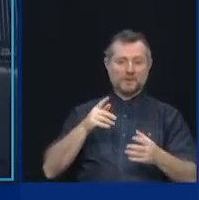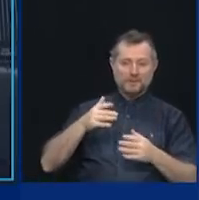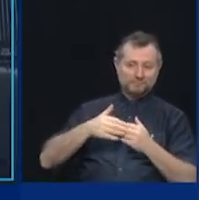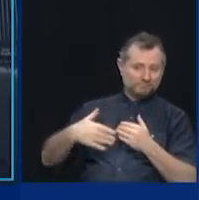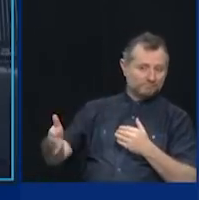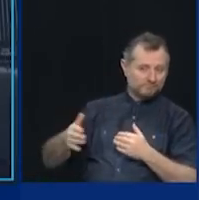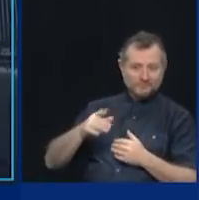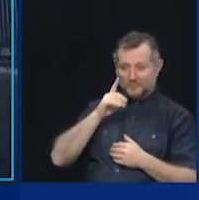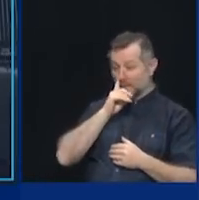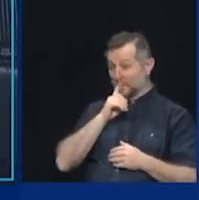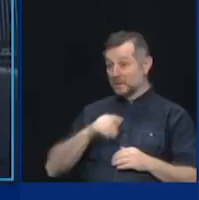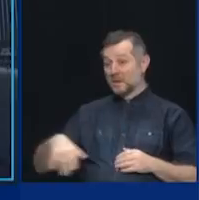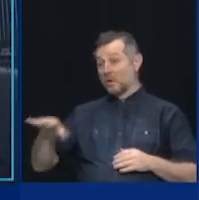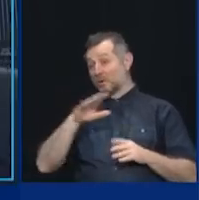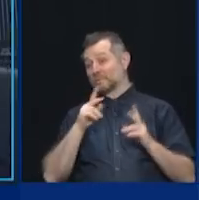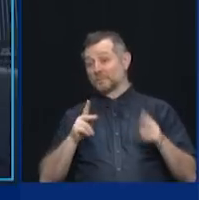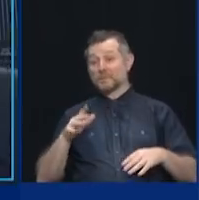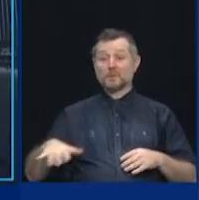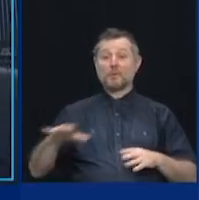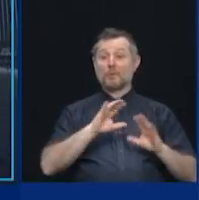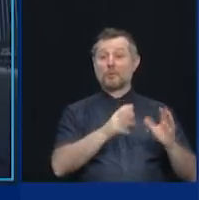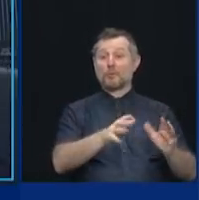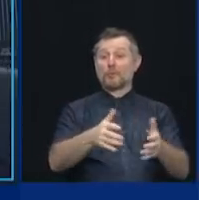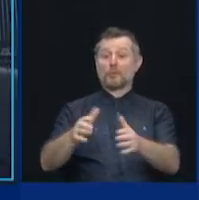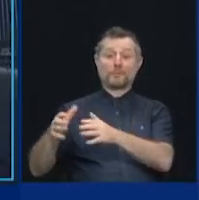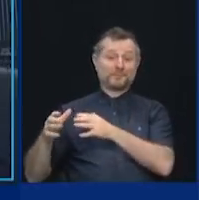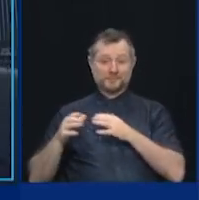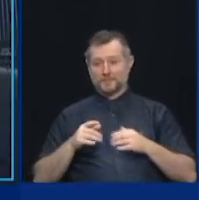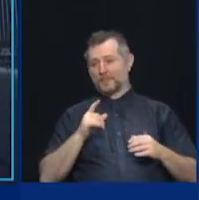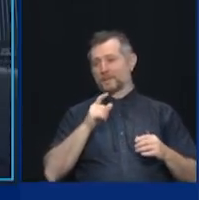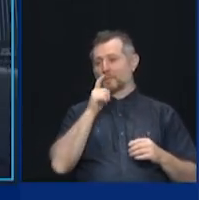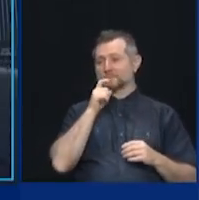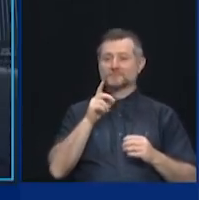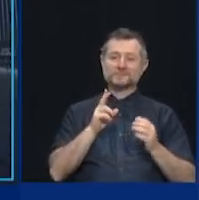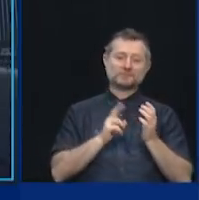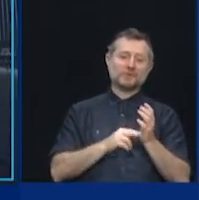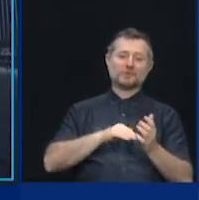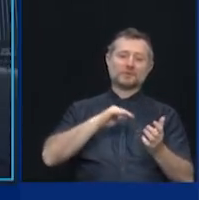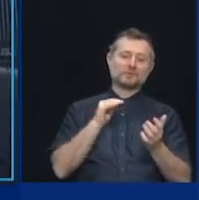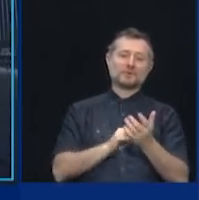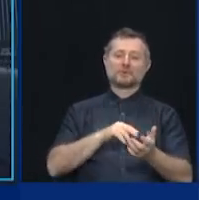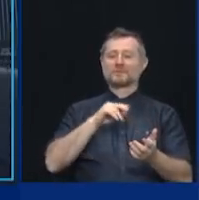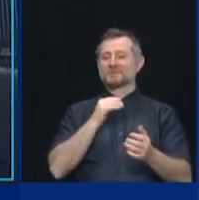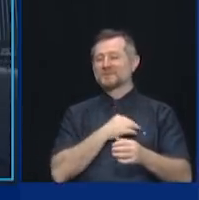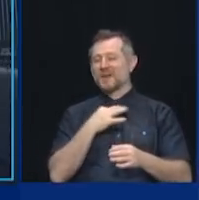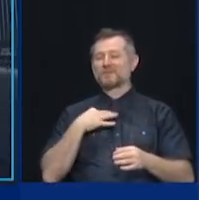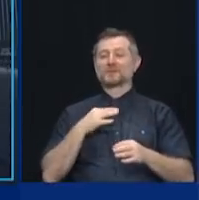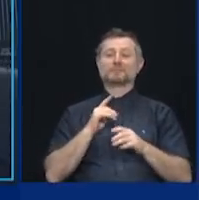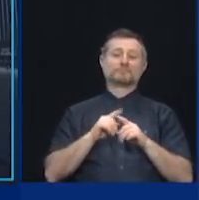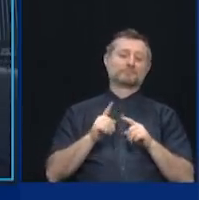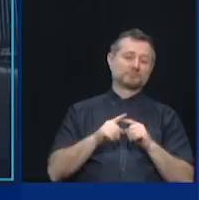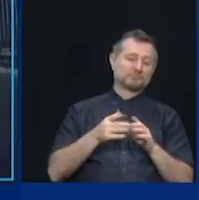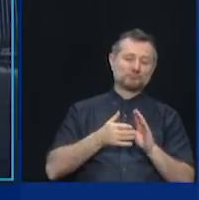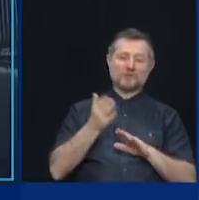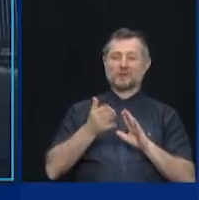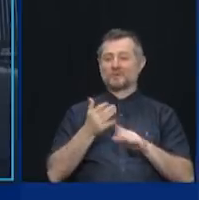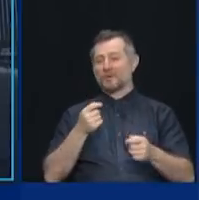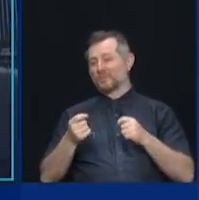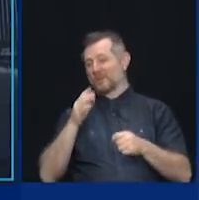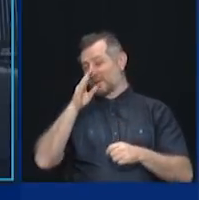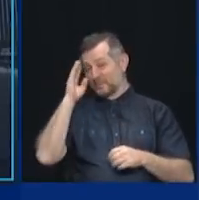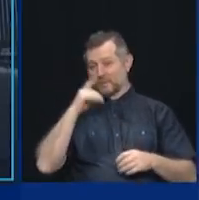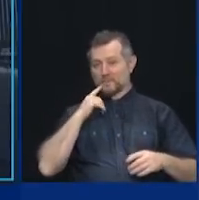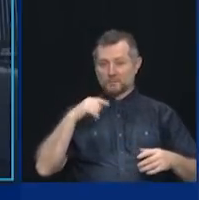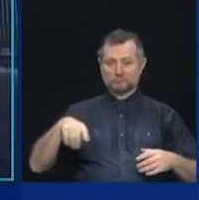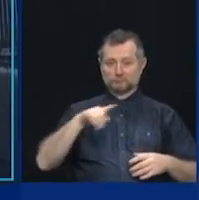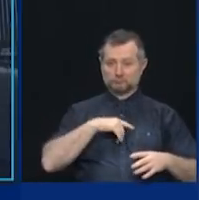table, especially the people who are on the front lines, because they know best. But the nurses, the administrators,